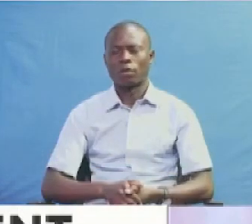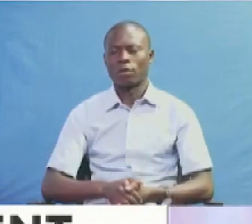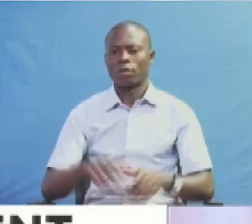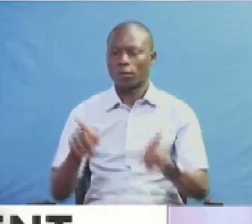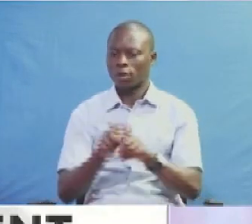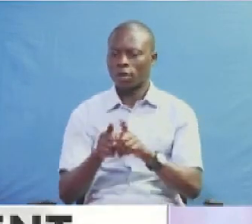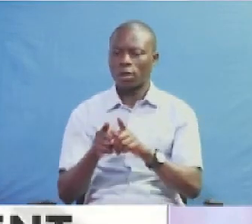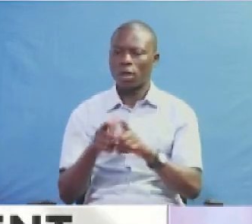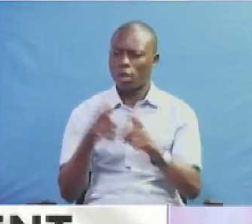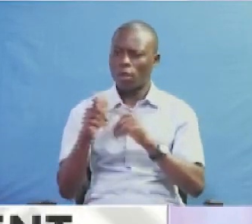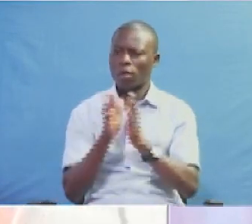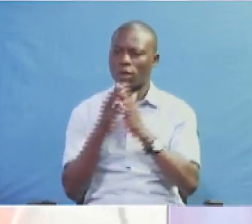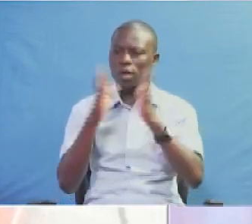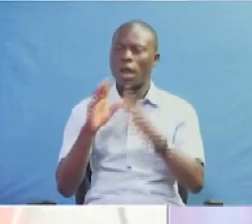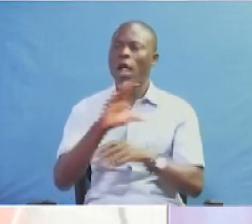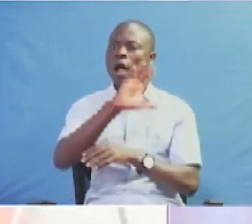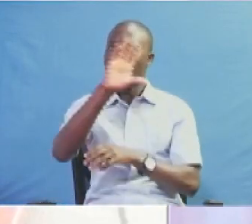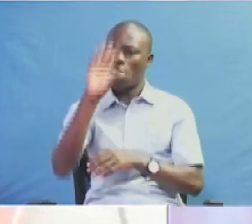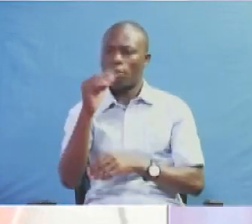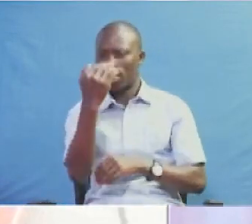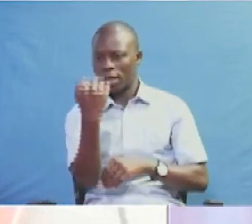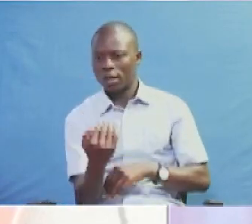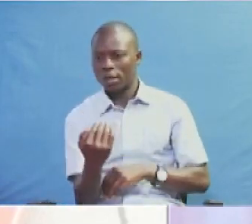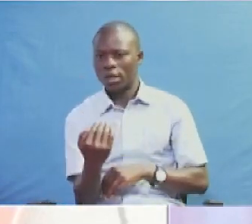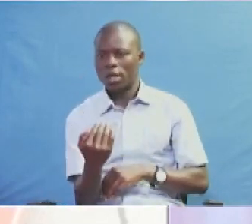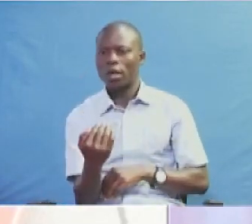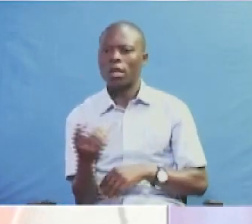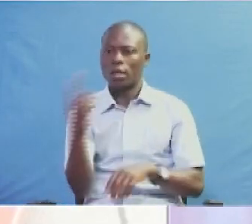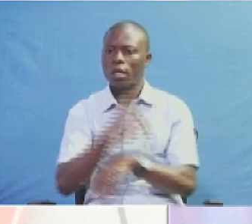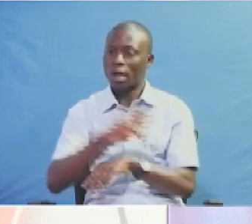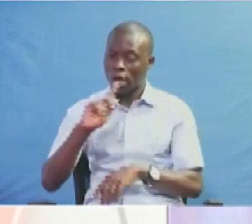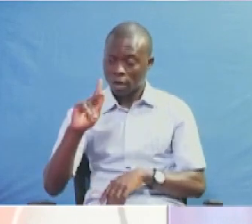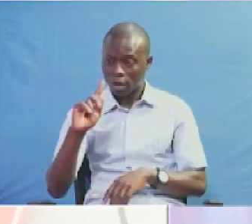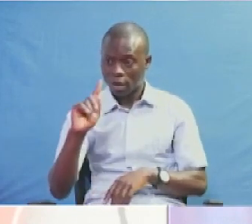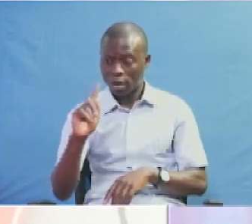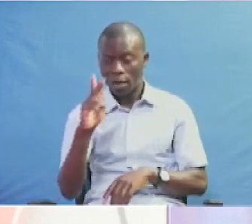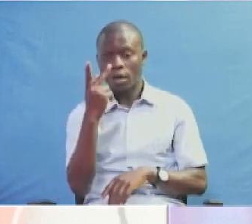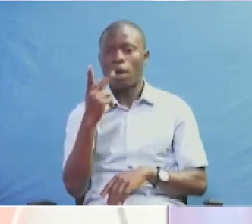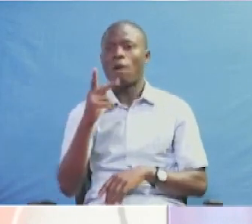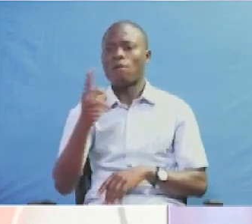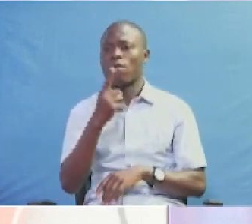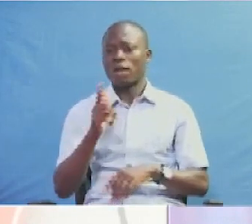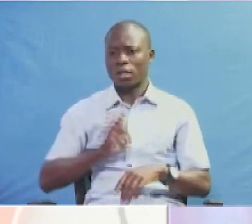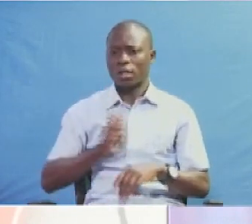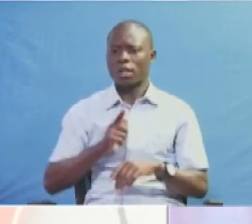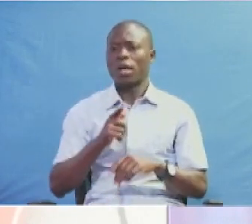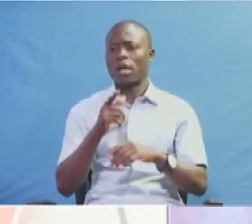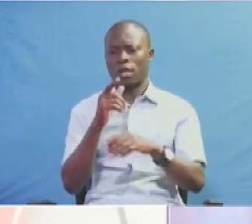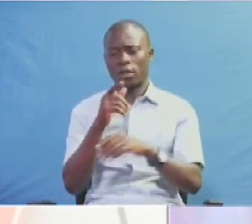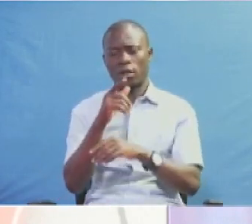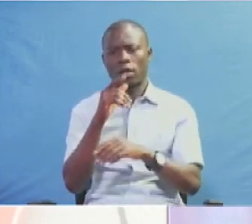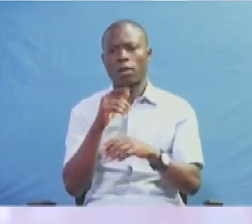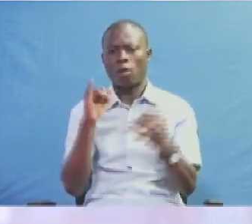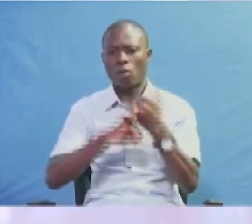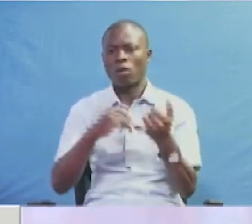And as the world celebrated Africa's Child Day, Kenya's First Lady, Rachel Ruto, led the country in commemorating this